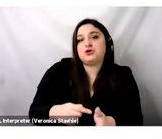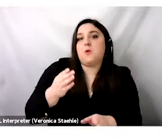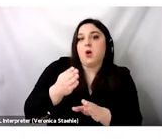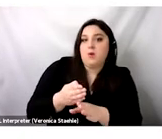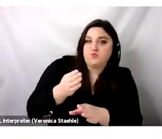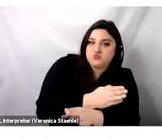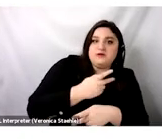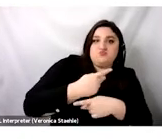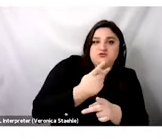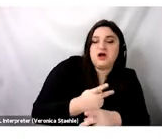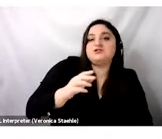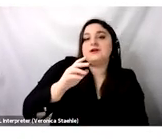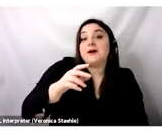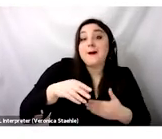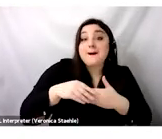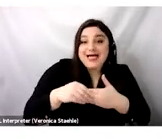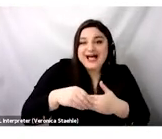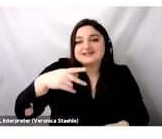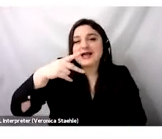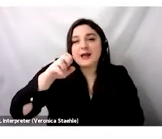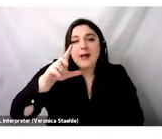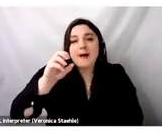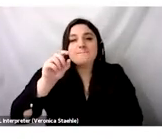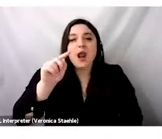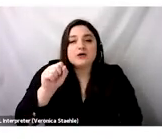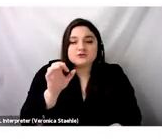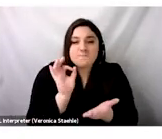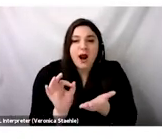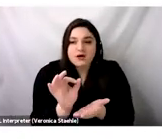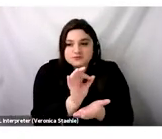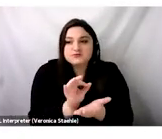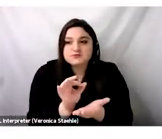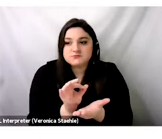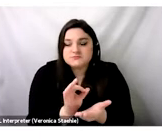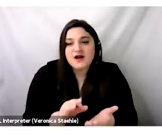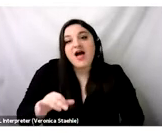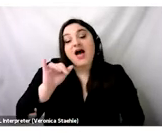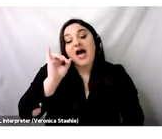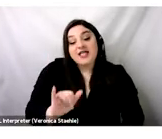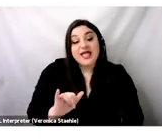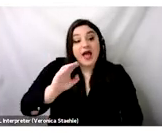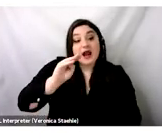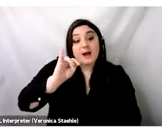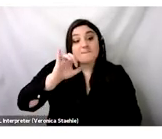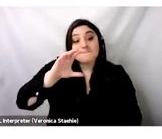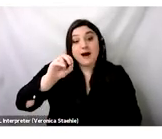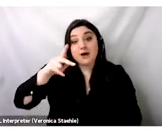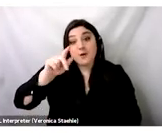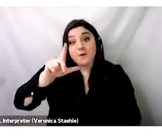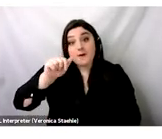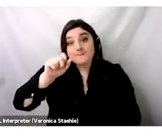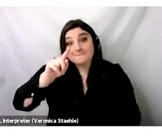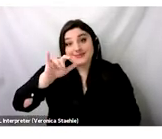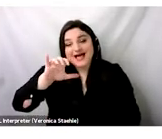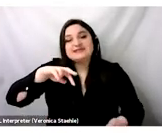plastic pellets, which essentially a primary microplastic is any type of microplastic that is produced as